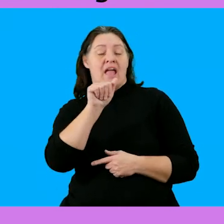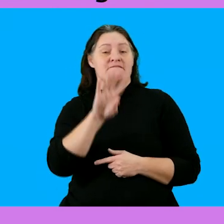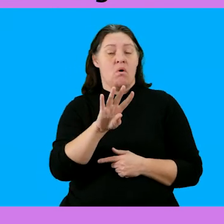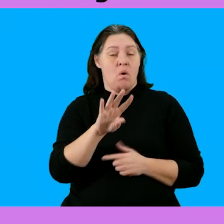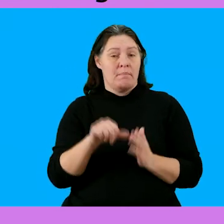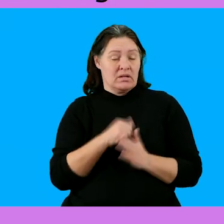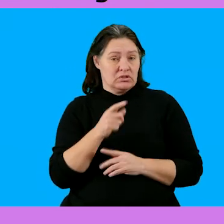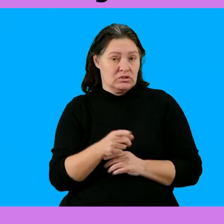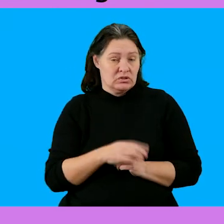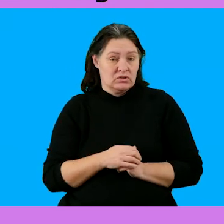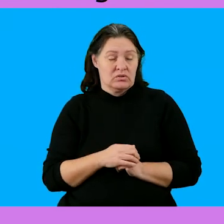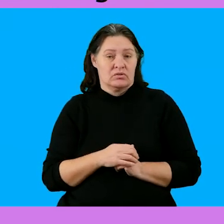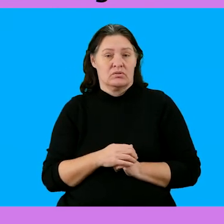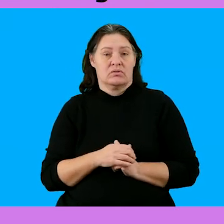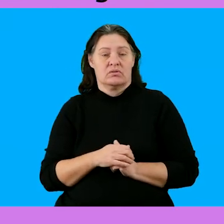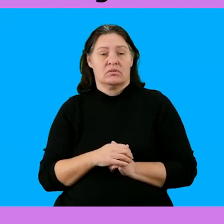A4 page here,